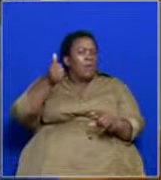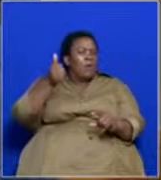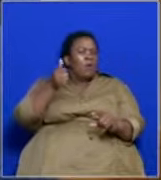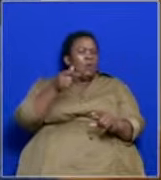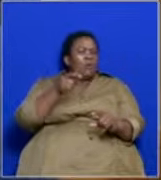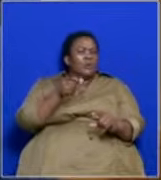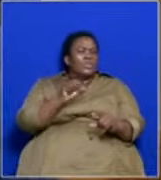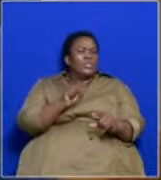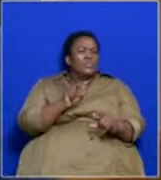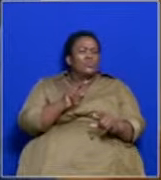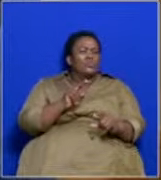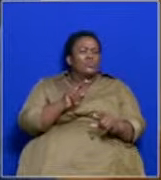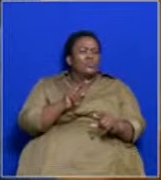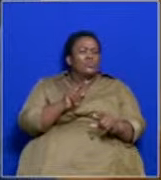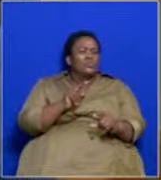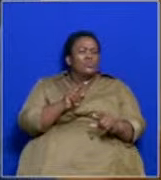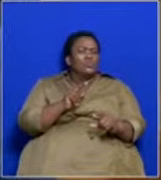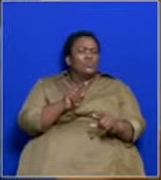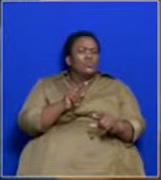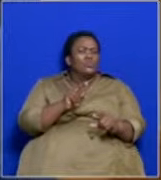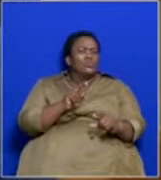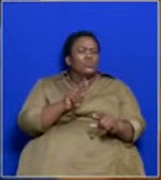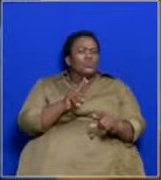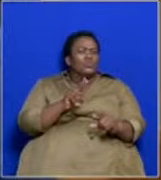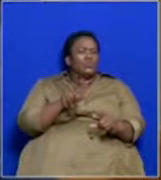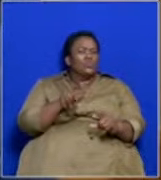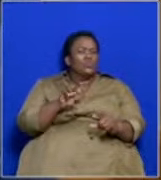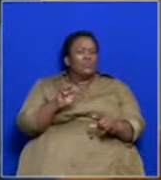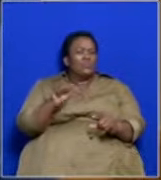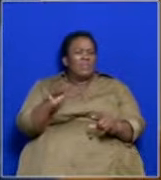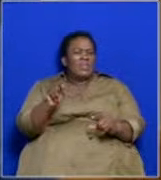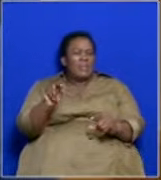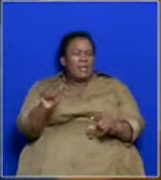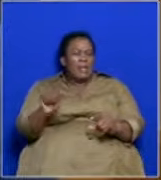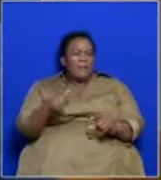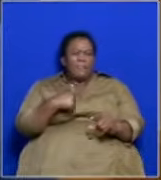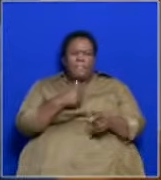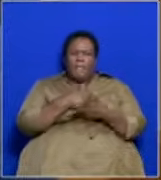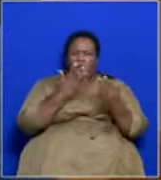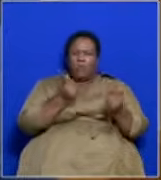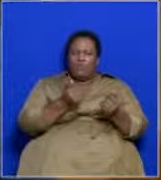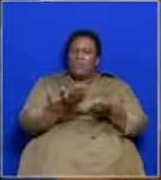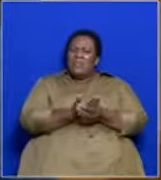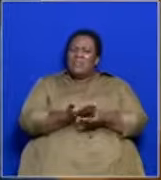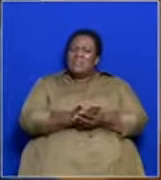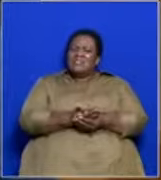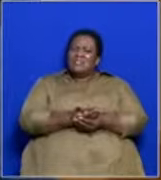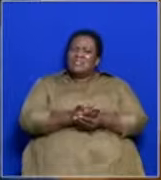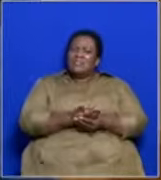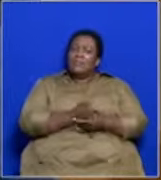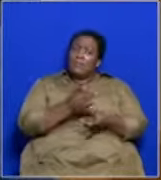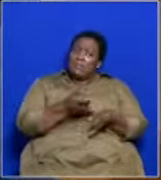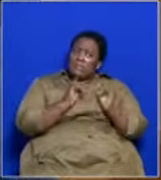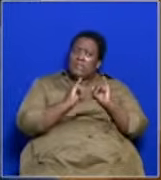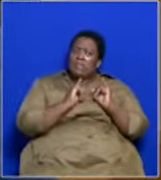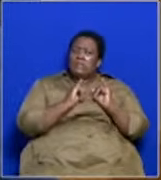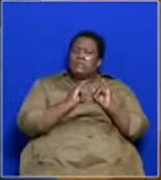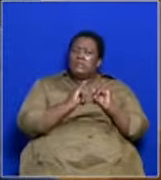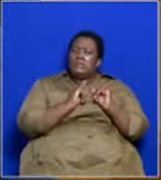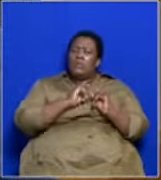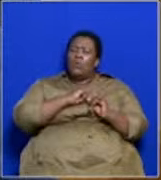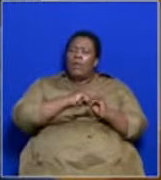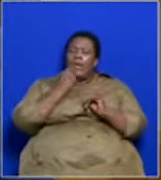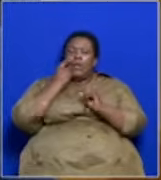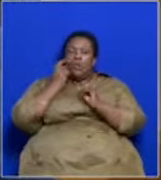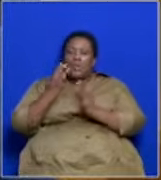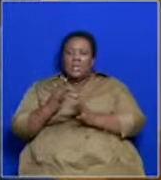be quite serious would be withdrawn because witnesses are not showing interest. Why can't